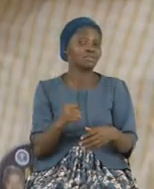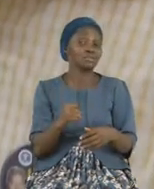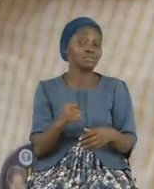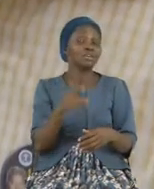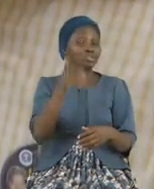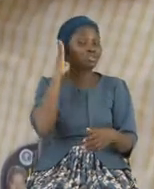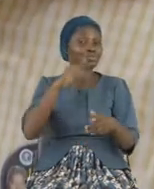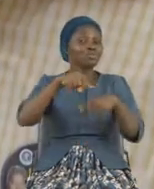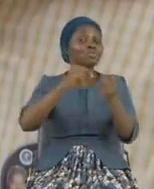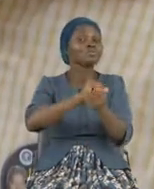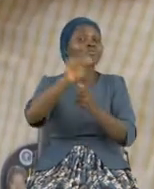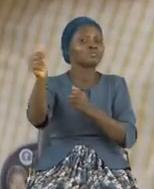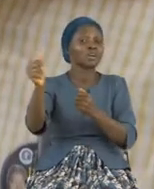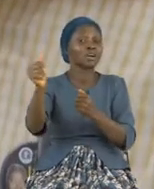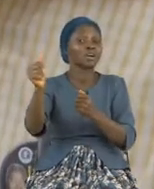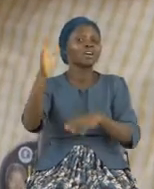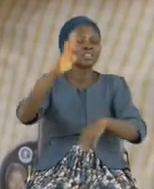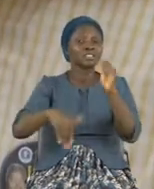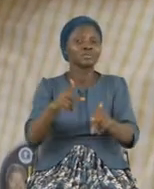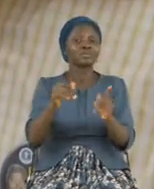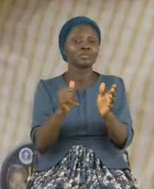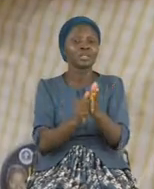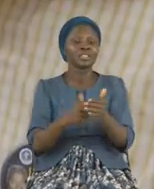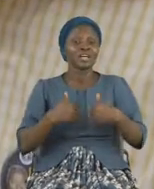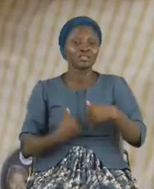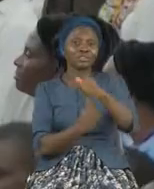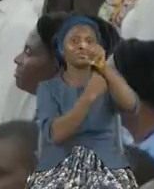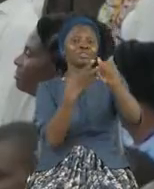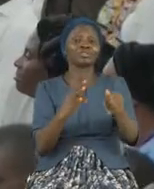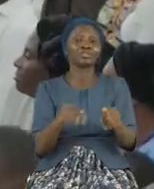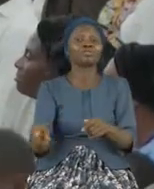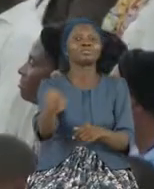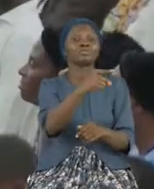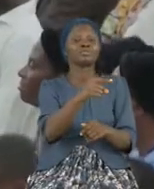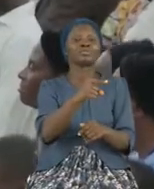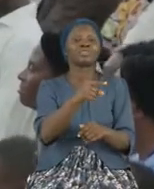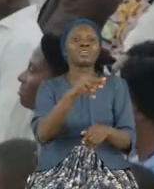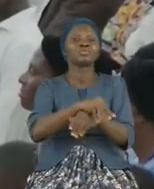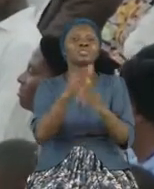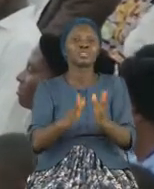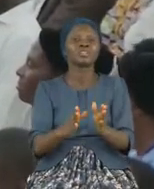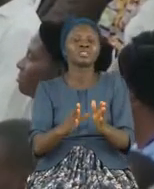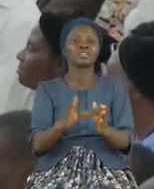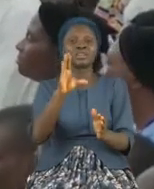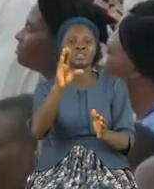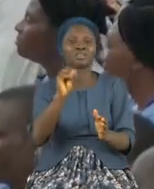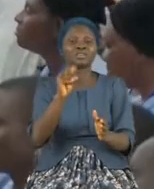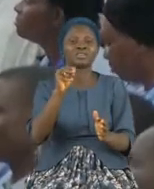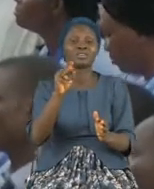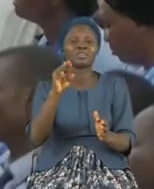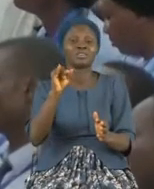people that have the support of those missionary committees. They're good. But if that's all we